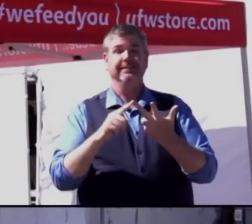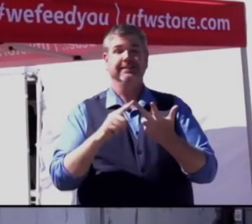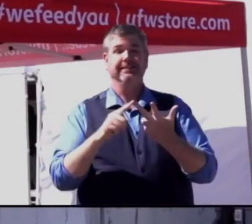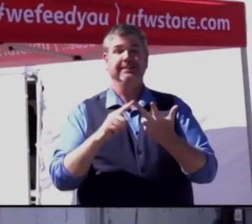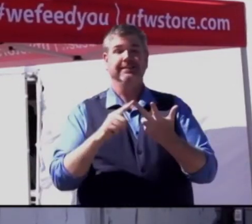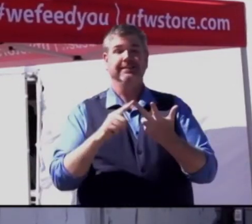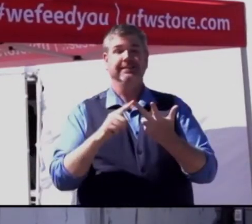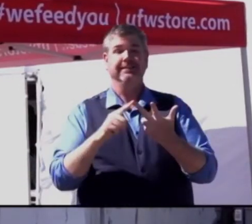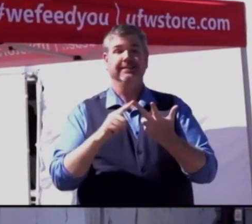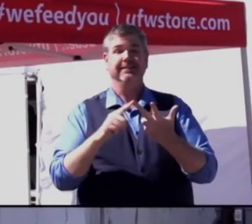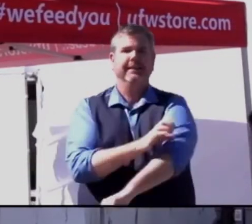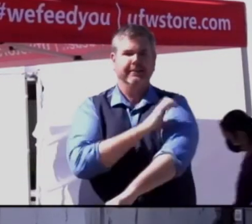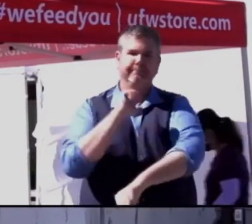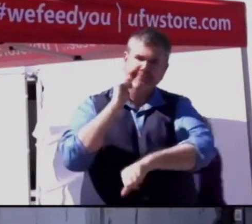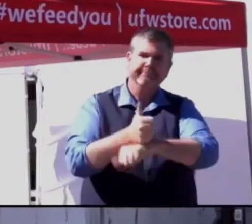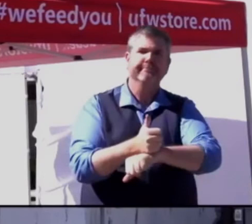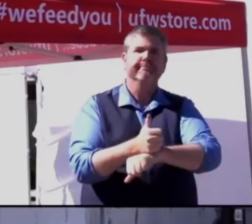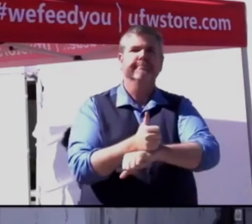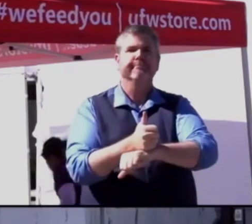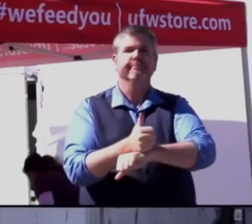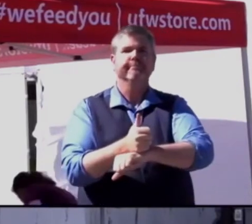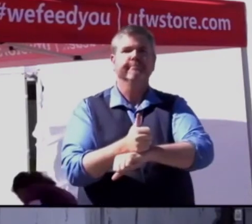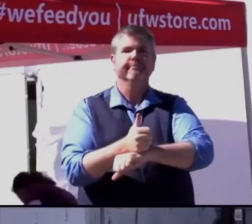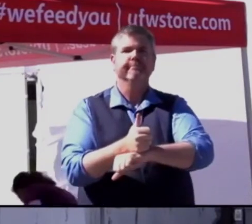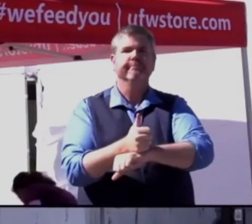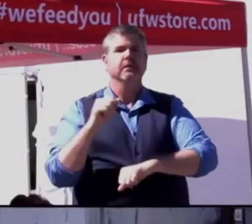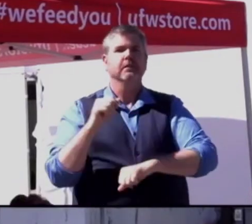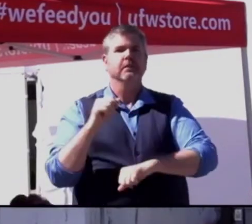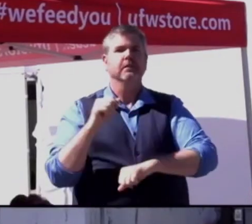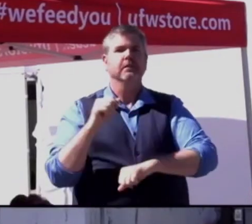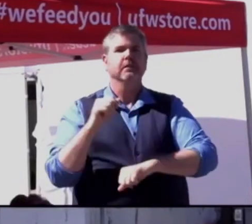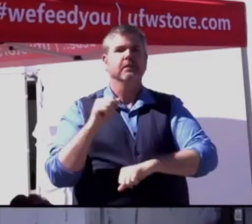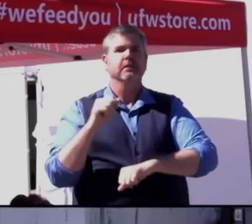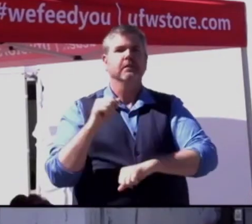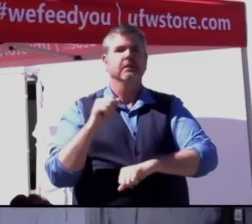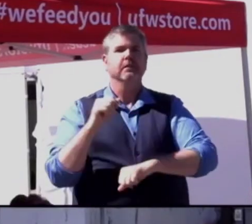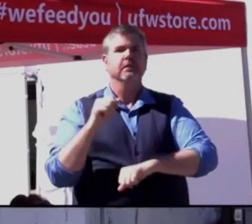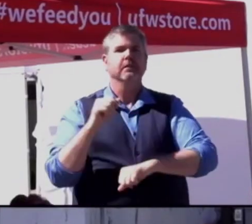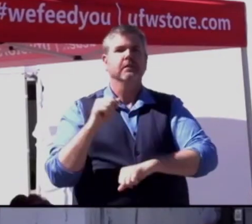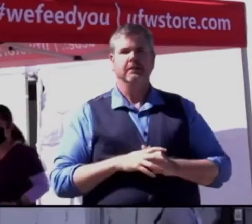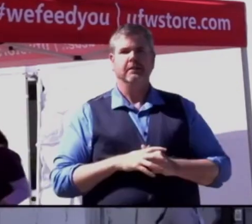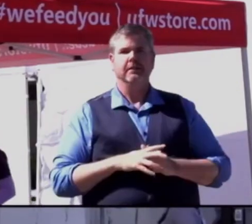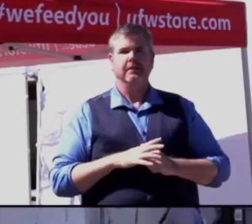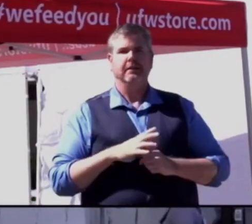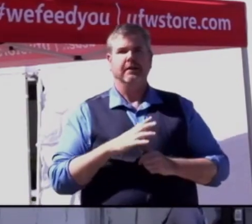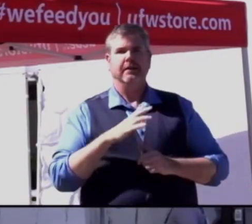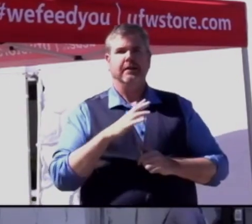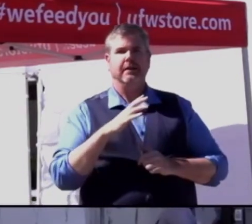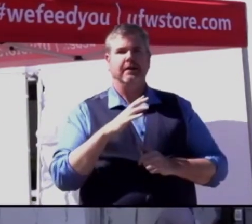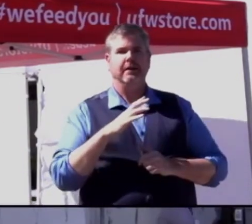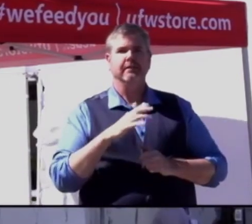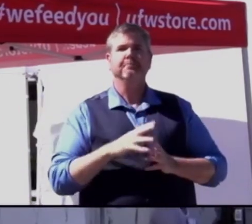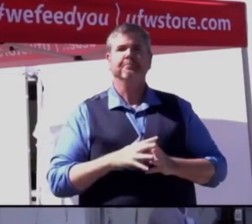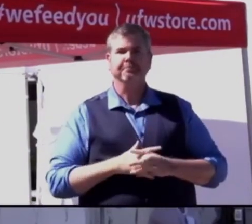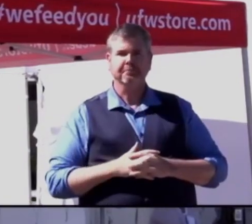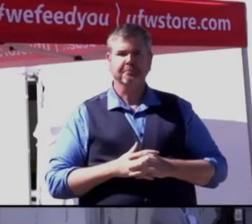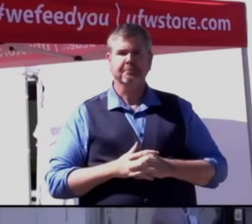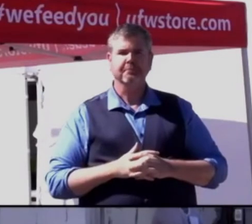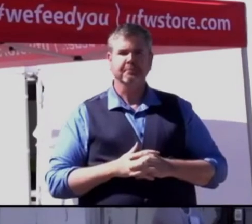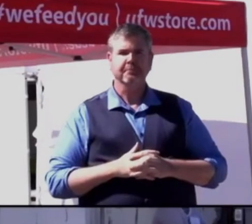are and reach them, and everything in between. And so we collectively, all of us